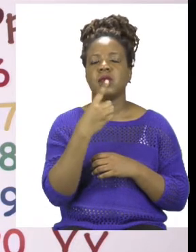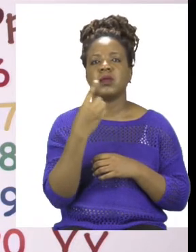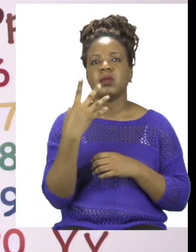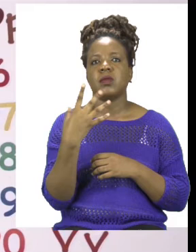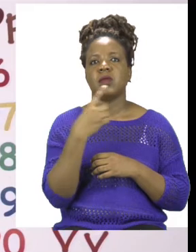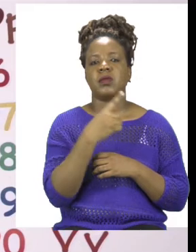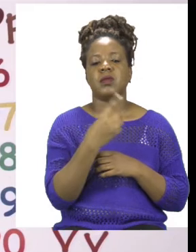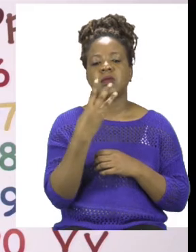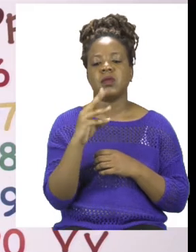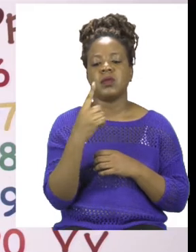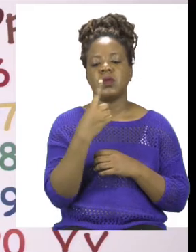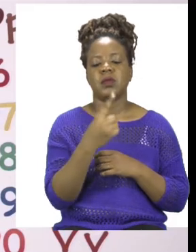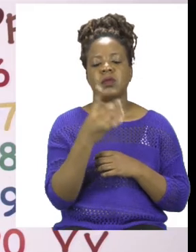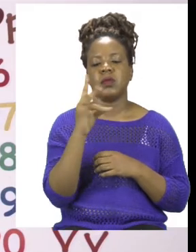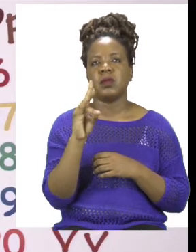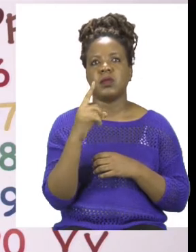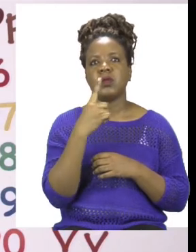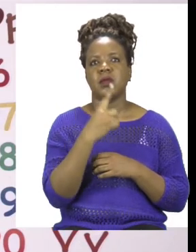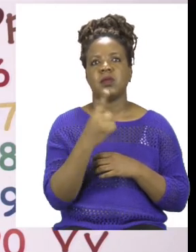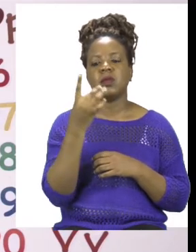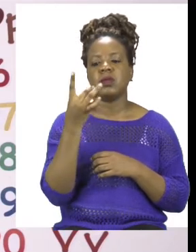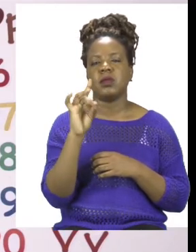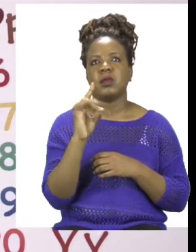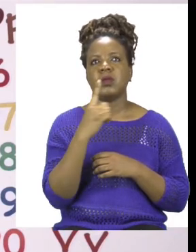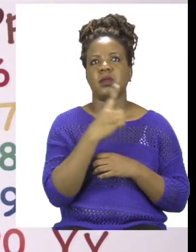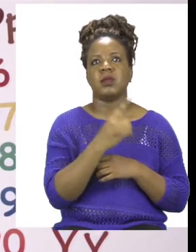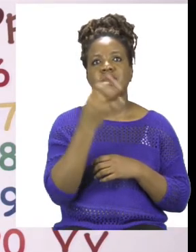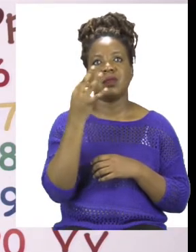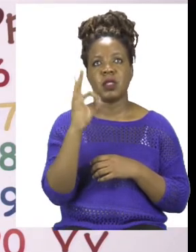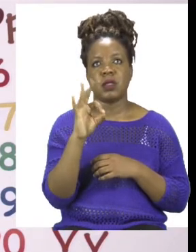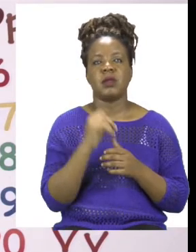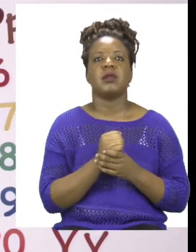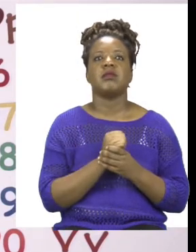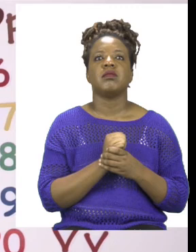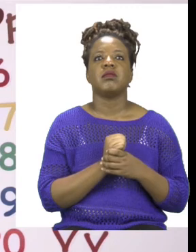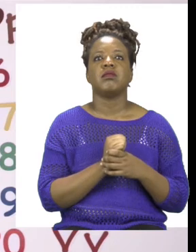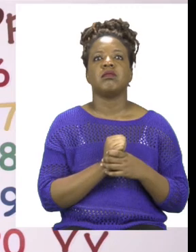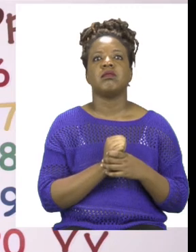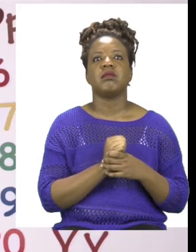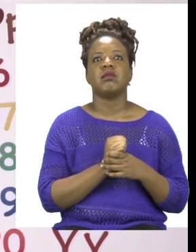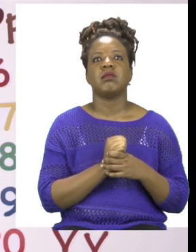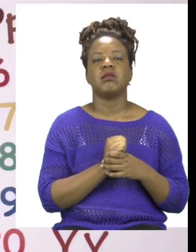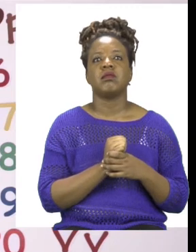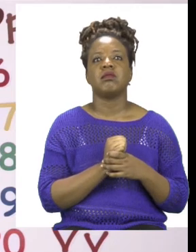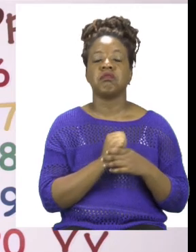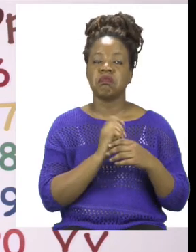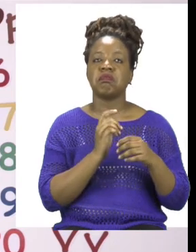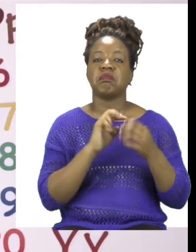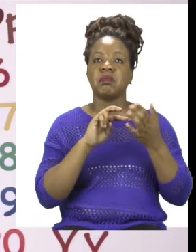15, 16, 17, 18, 19. So our number